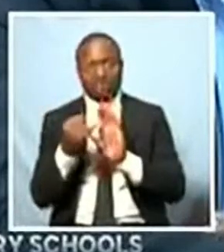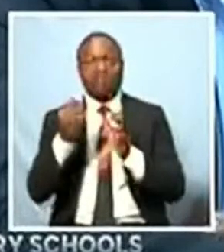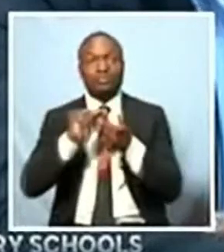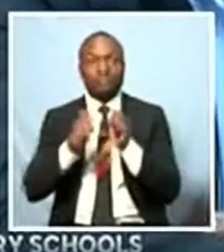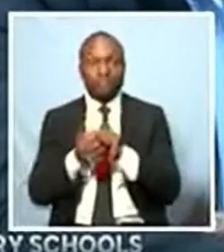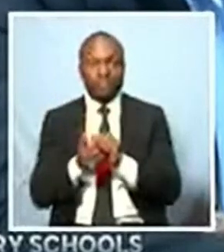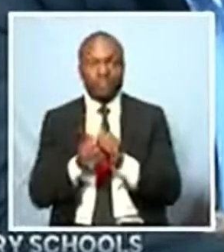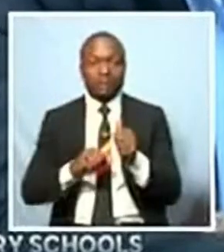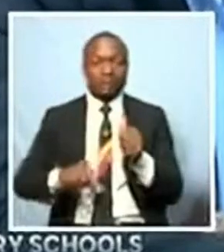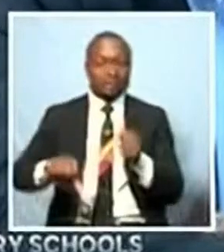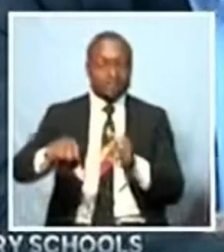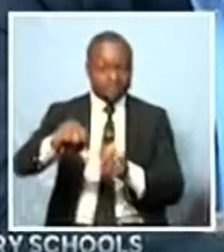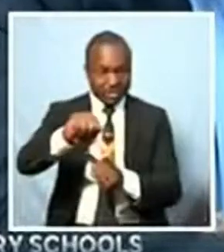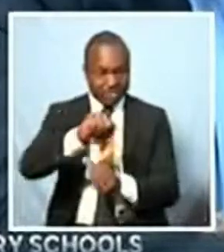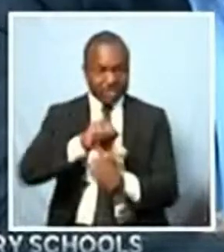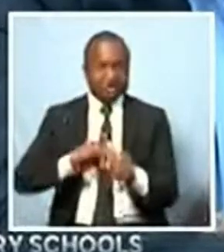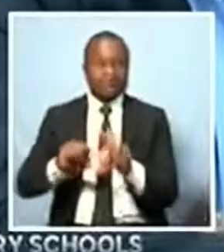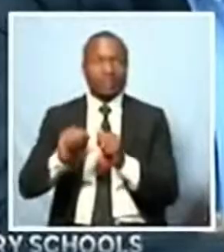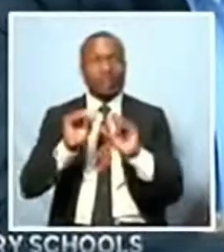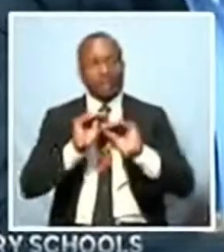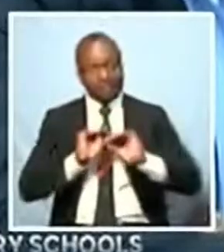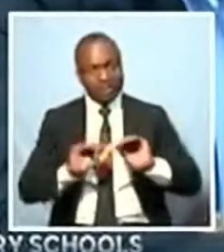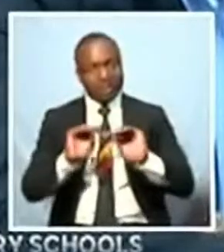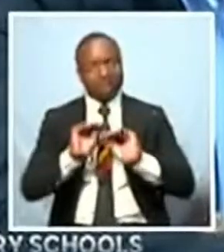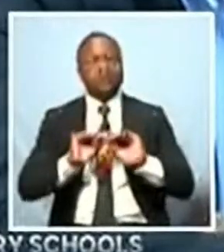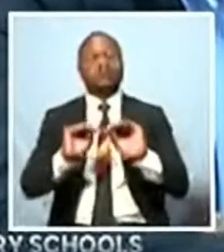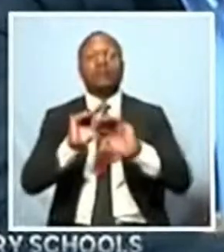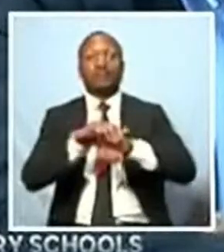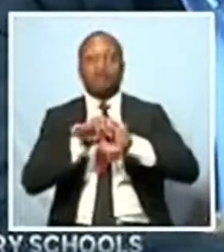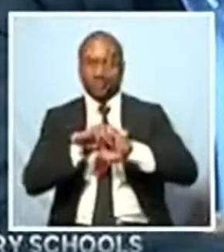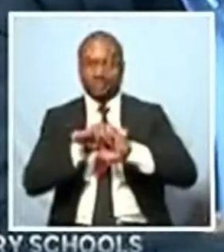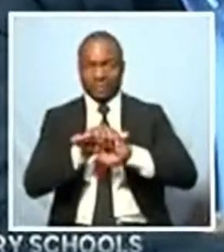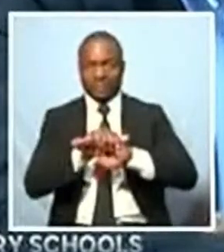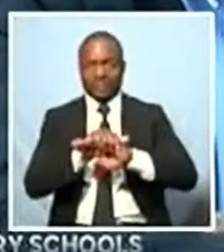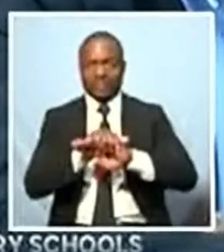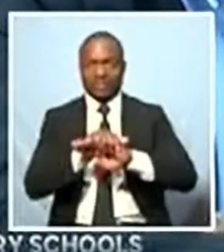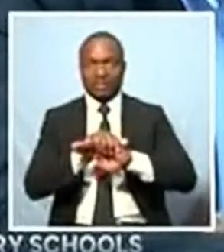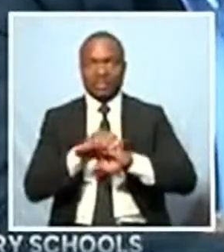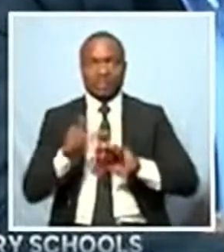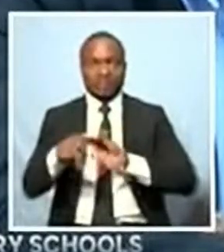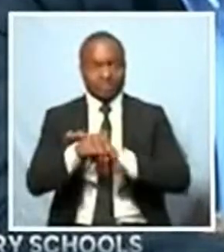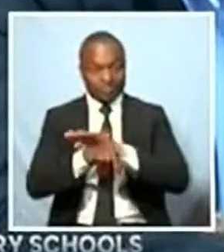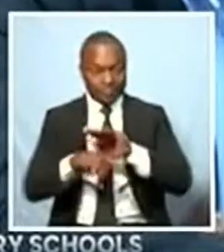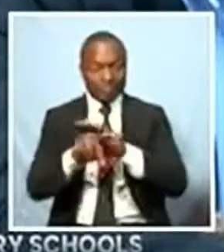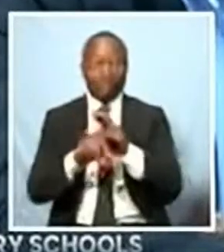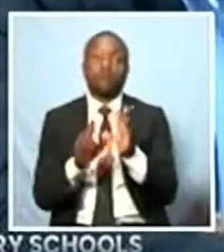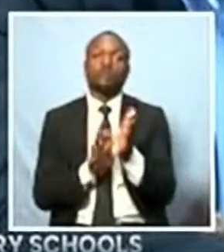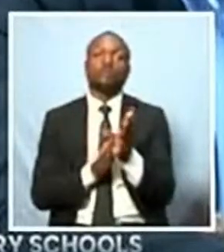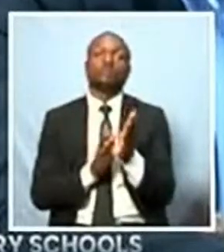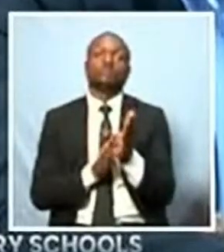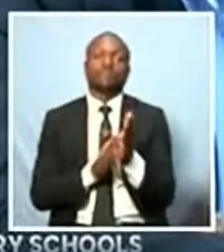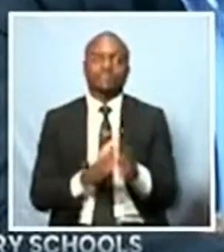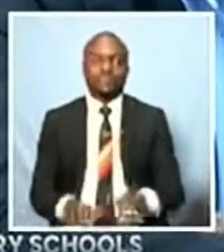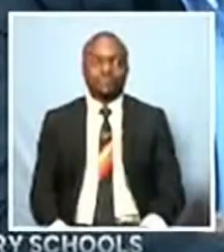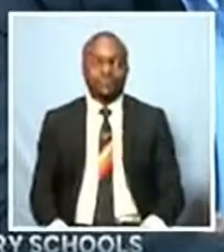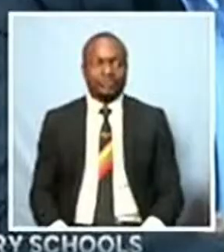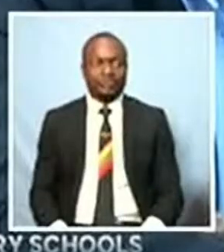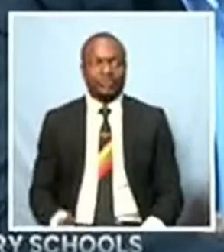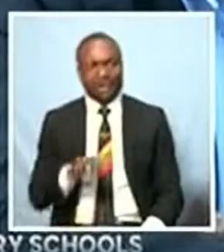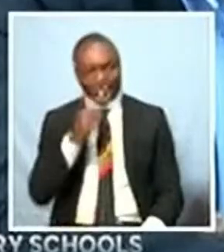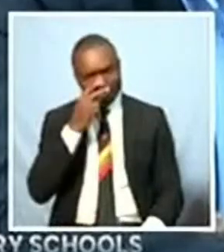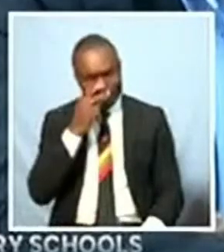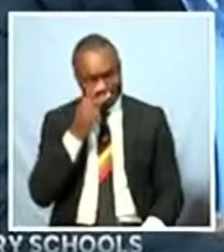are surrounding the teaching of literacy and numeracy, especially in primary schools. And then we look at